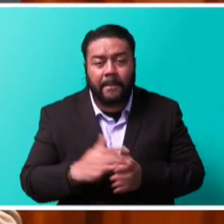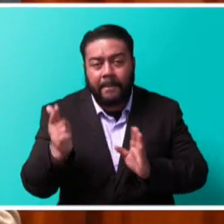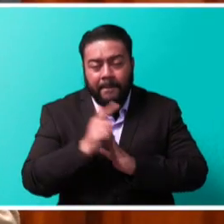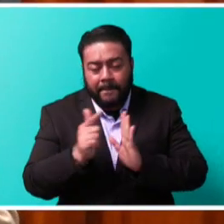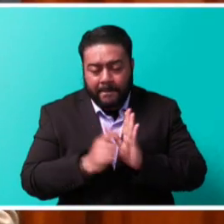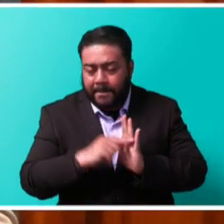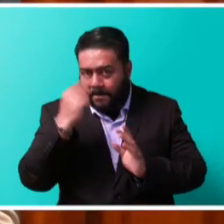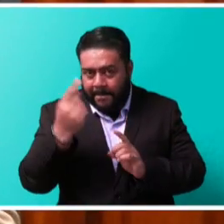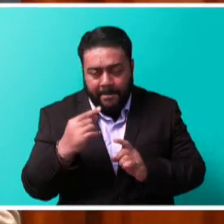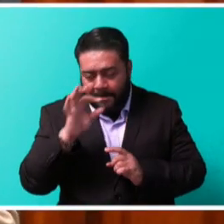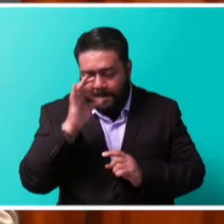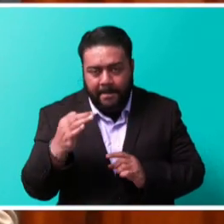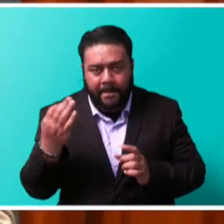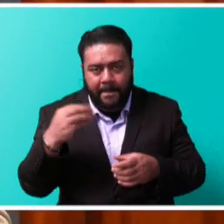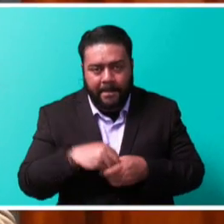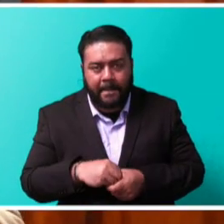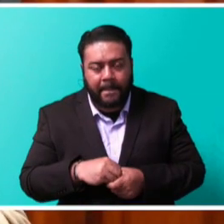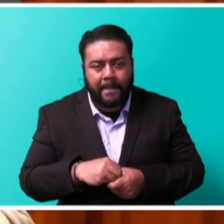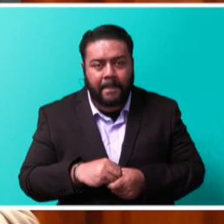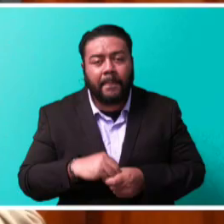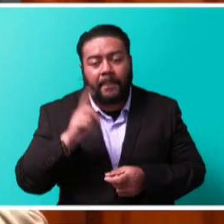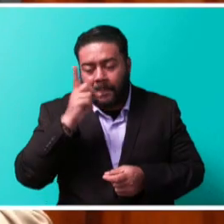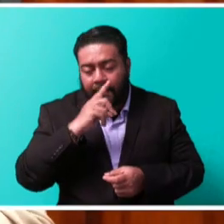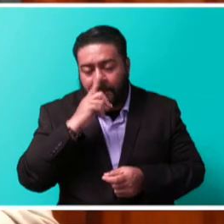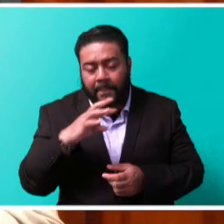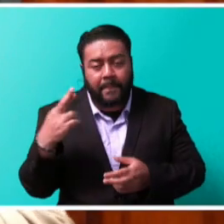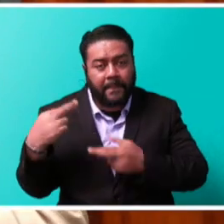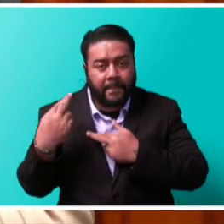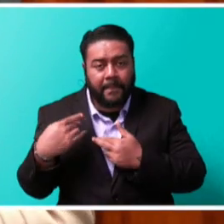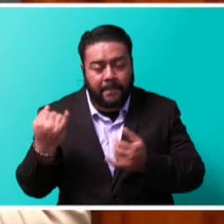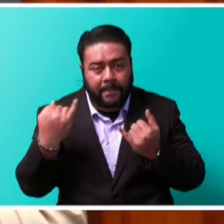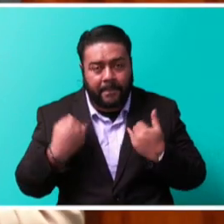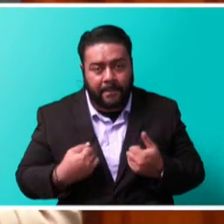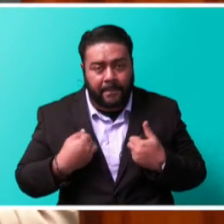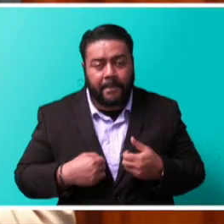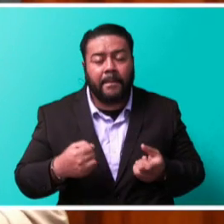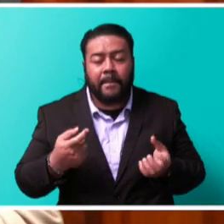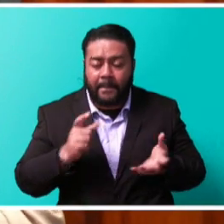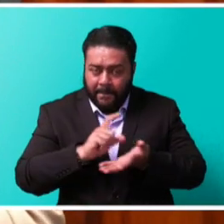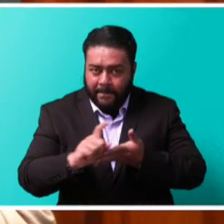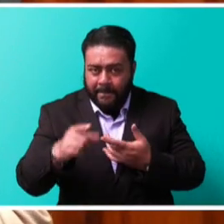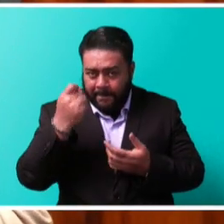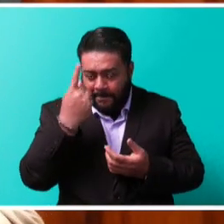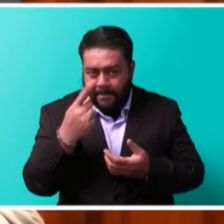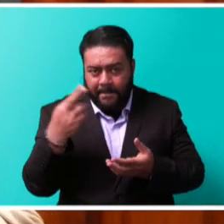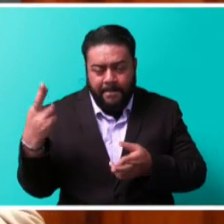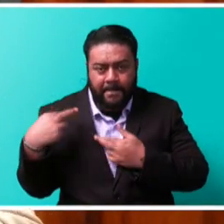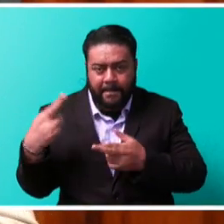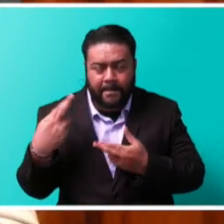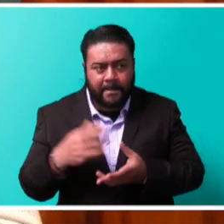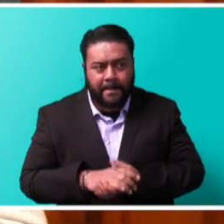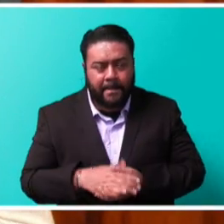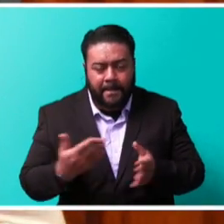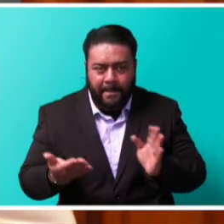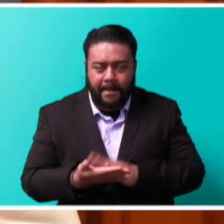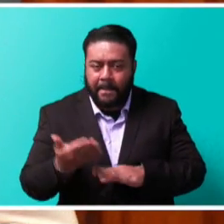alone cannot achieve reform unless those responsible for implementation clearly understand their roles and responsibilities under the